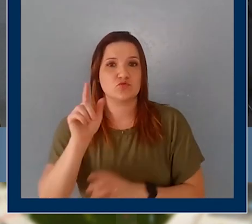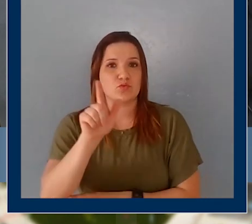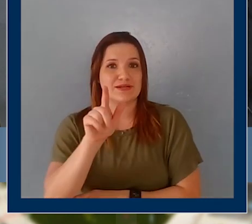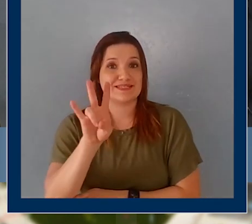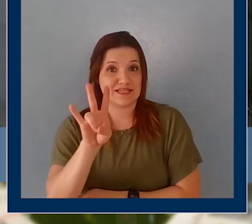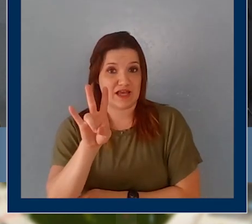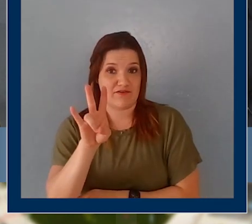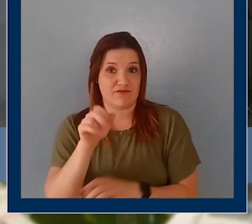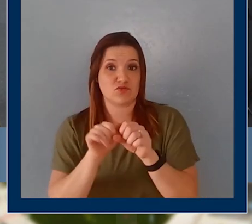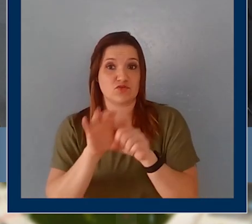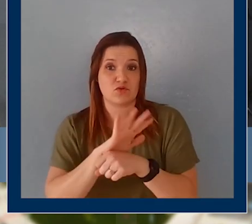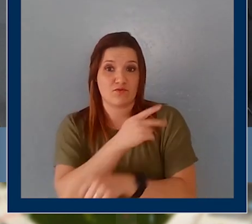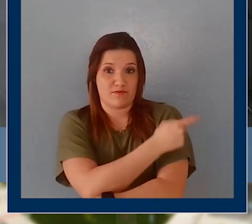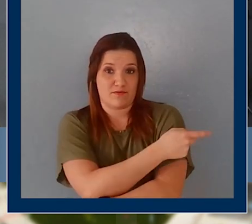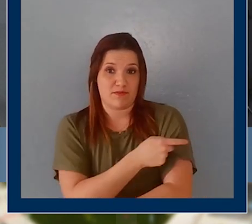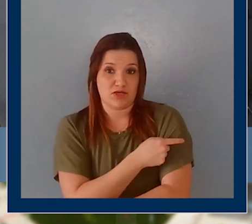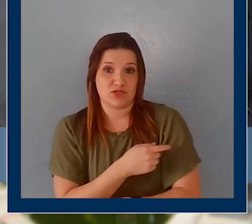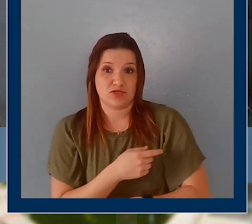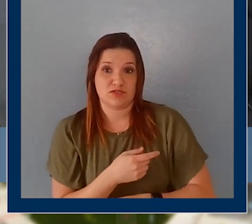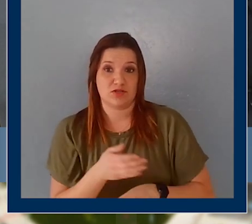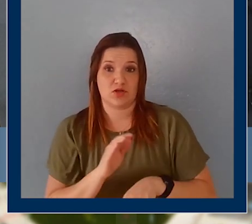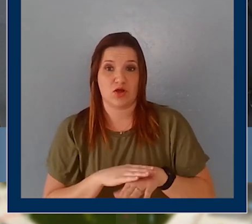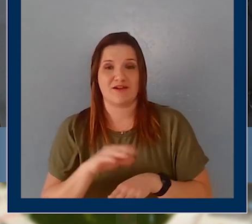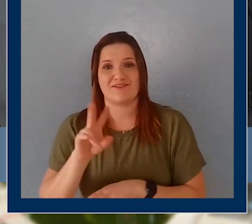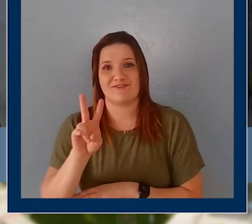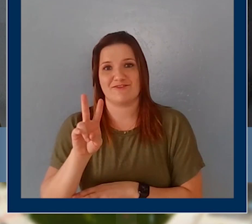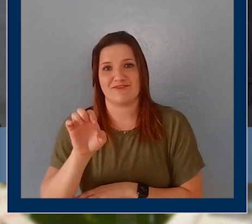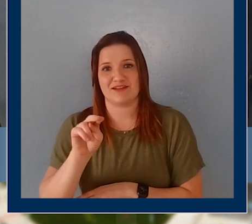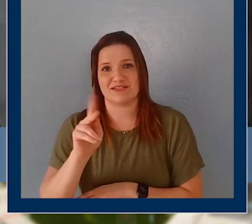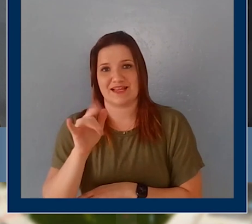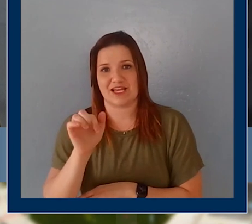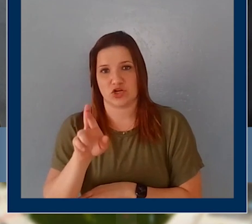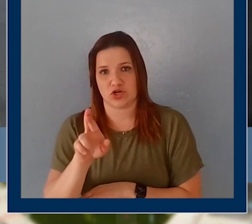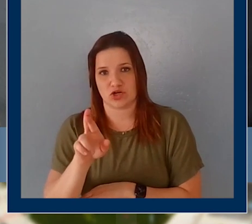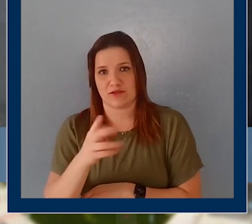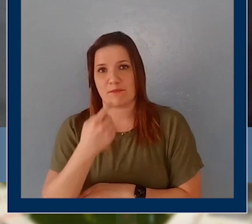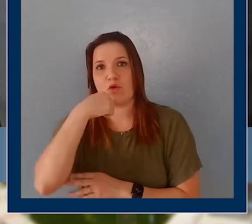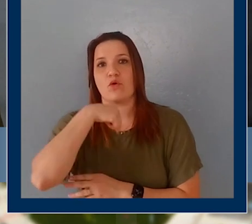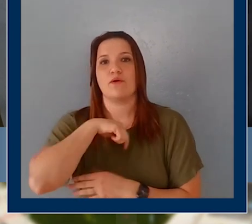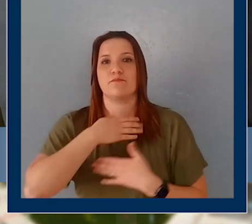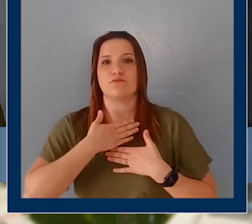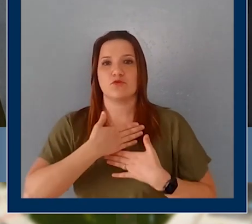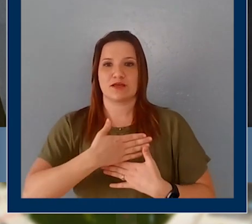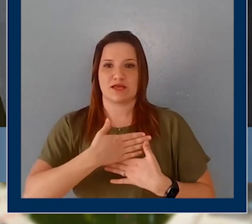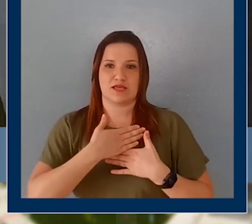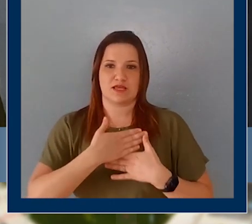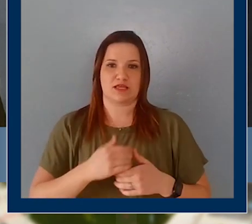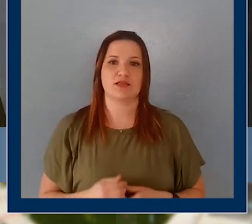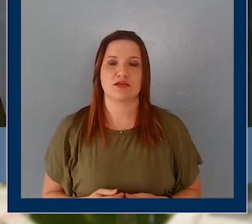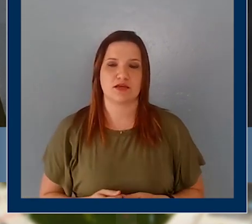323 patients in the acute medical center right now, adults. 157 of them are